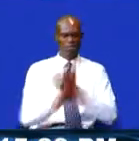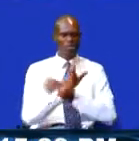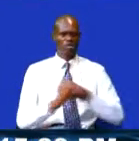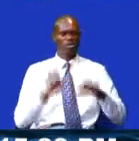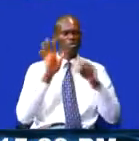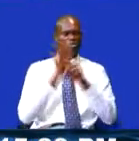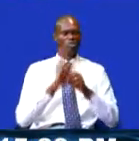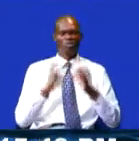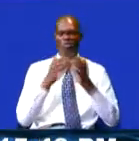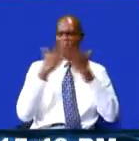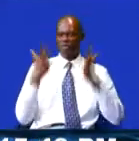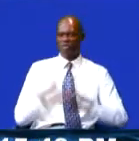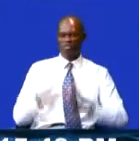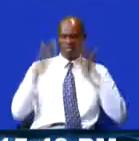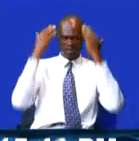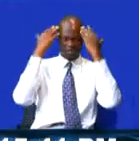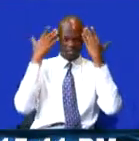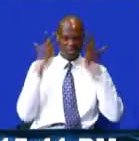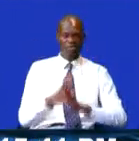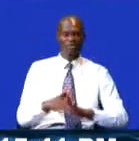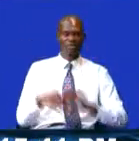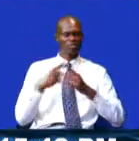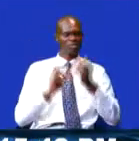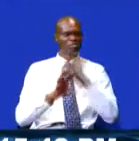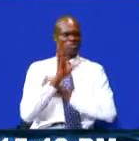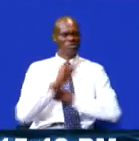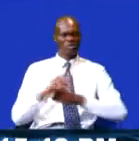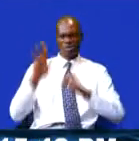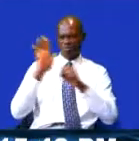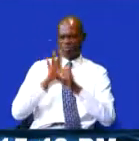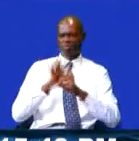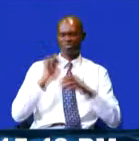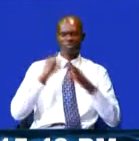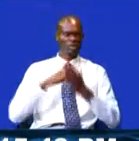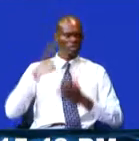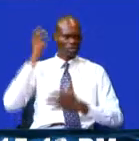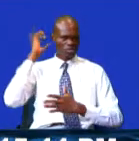TV. Sasa lipi mtu pae?